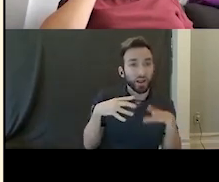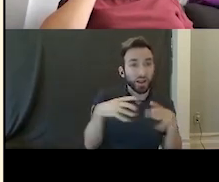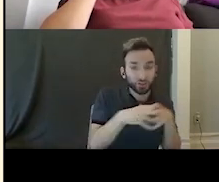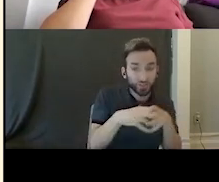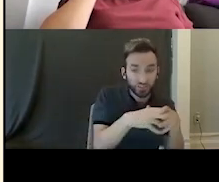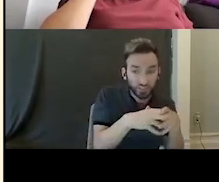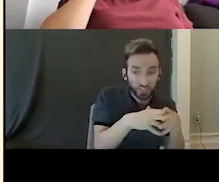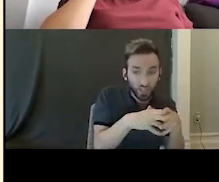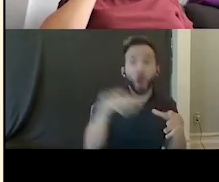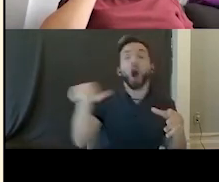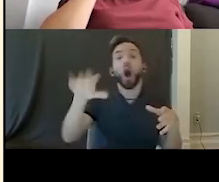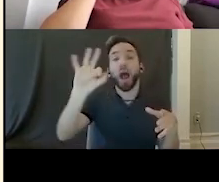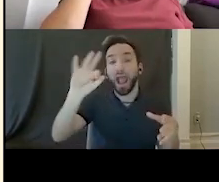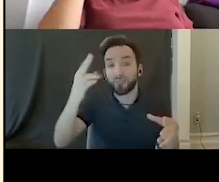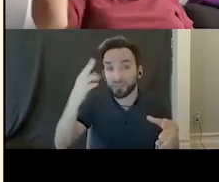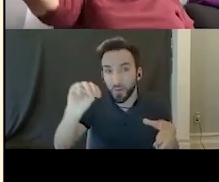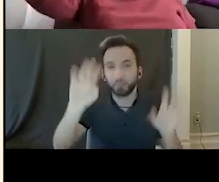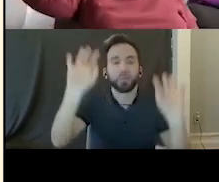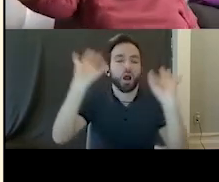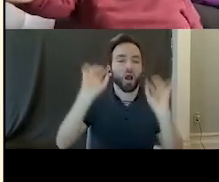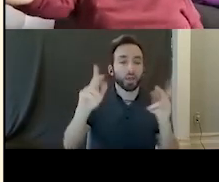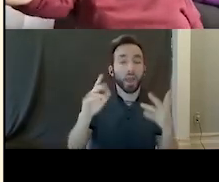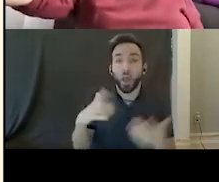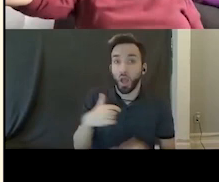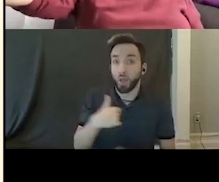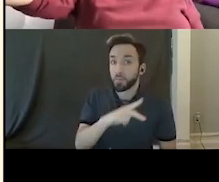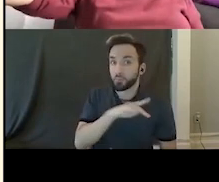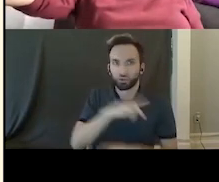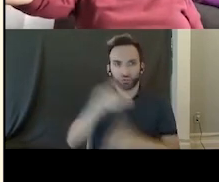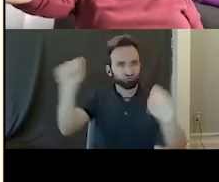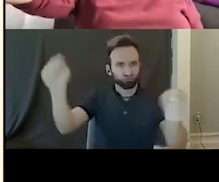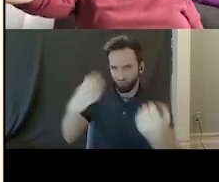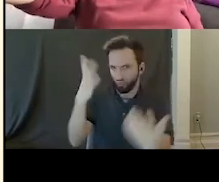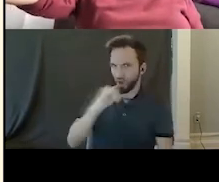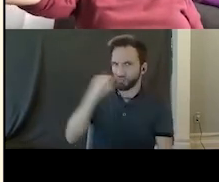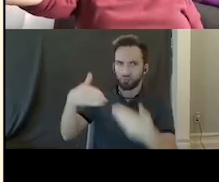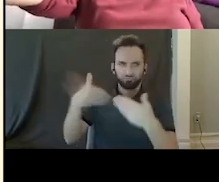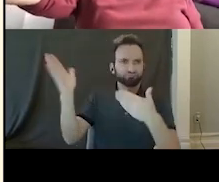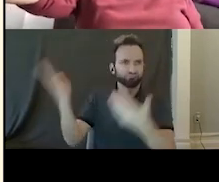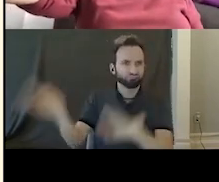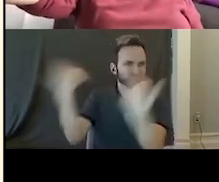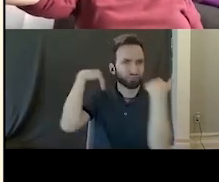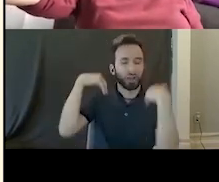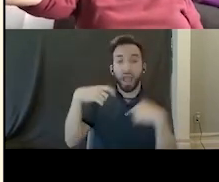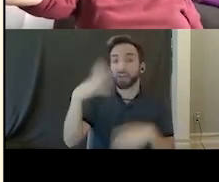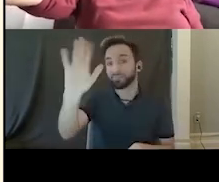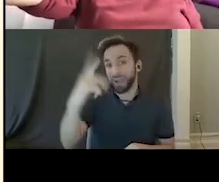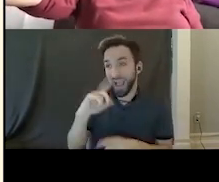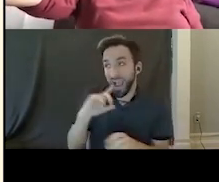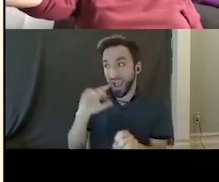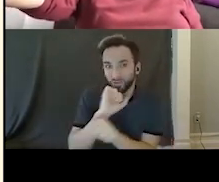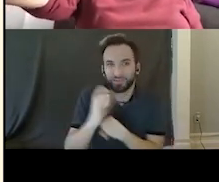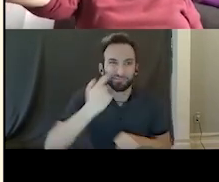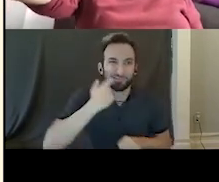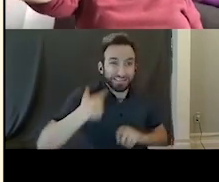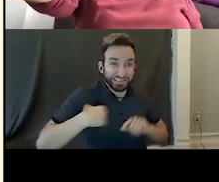Adai Fashem. That's a really good question. I'm personally really for it, and we just talked about it in our teams. So of course